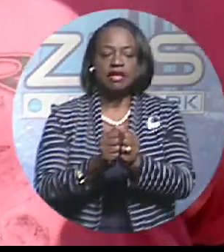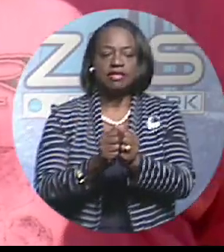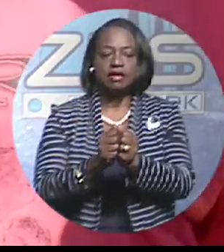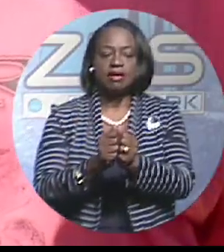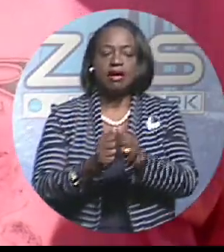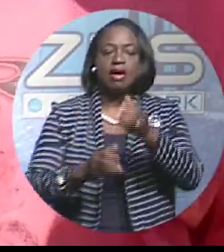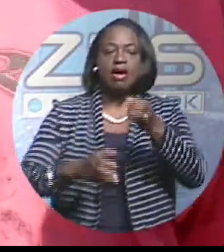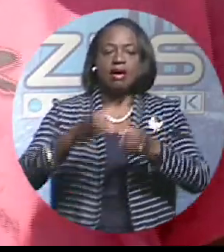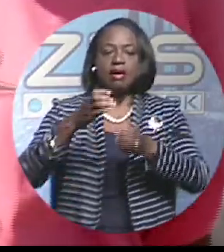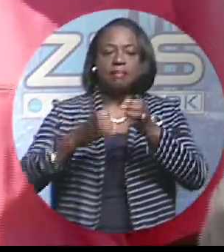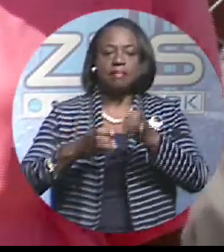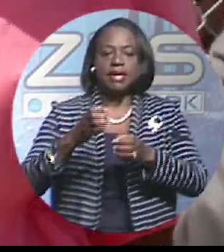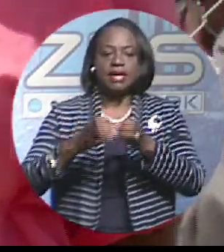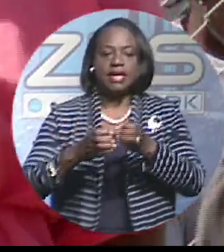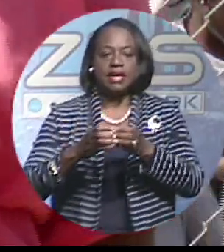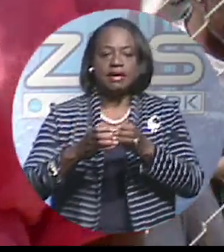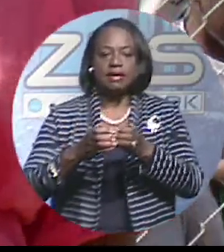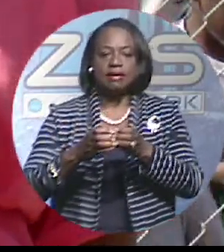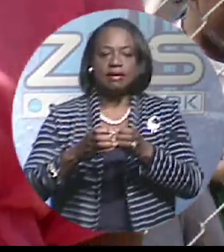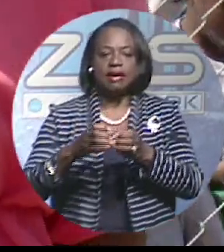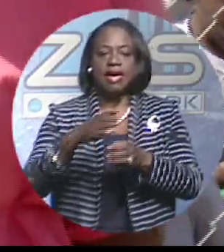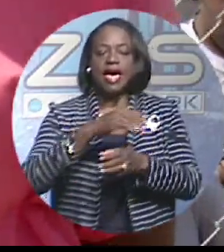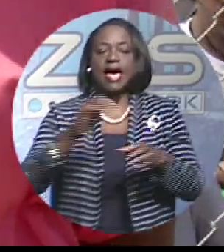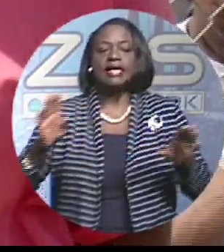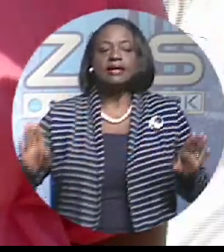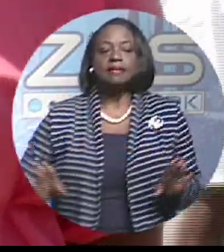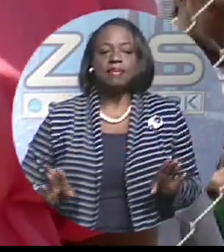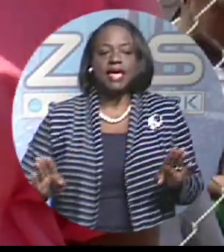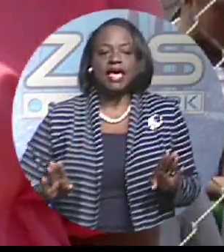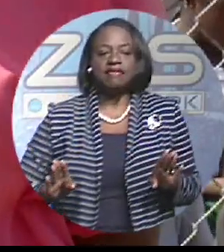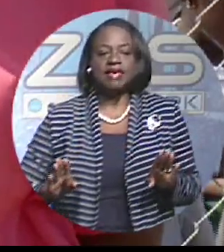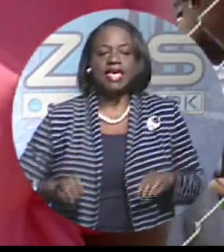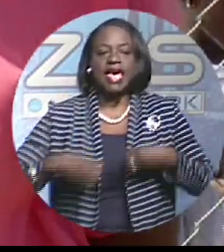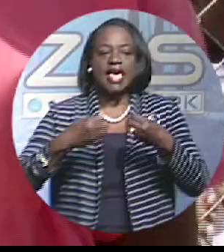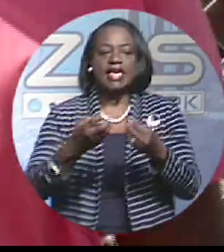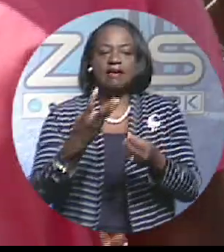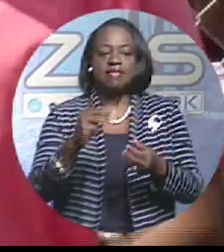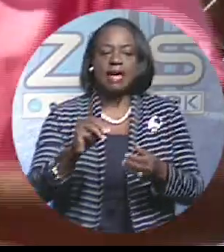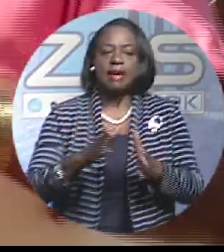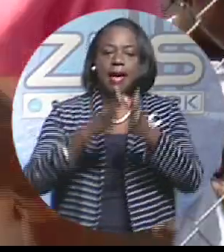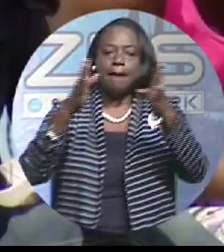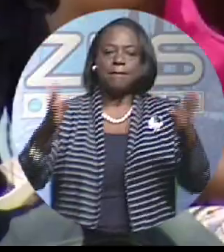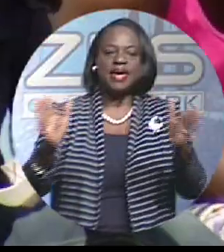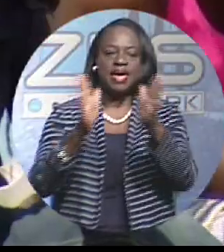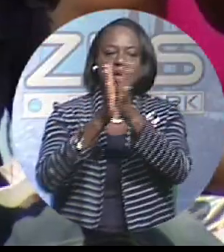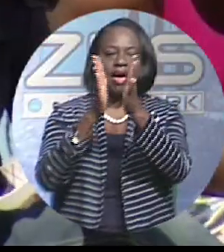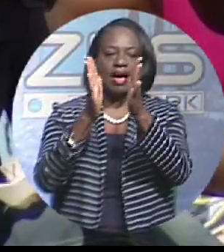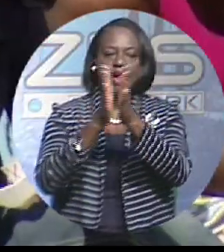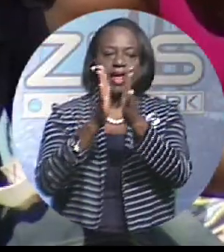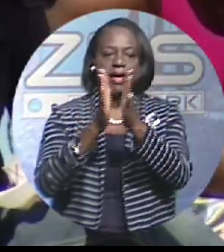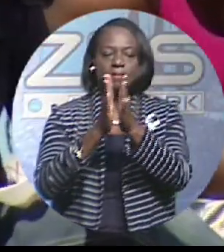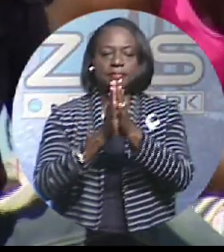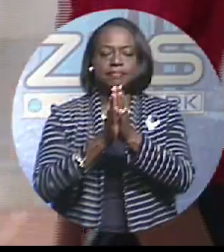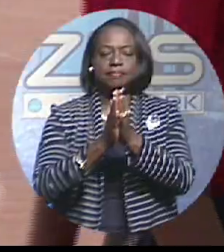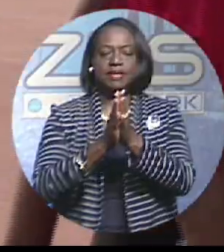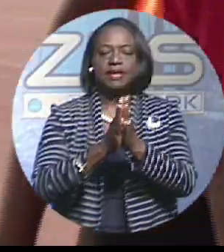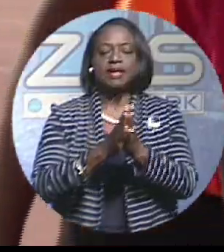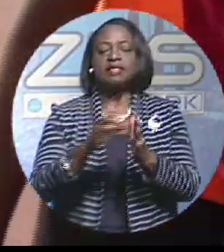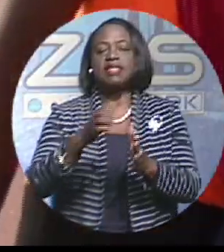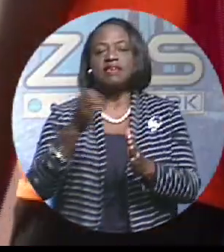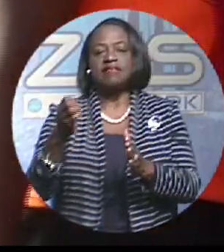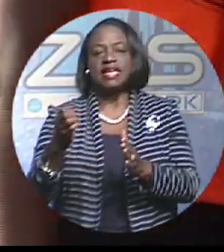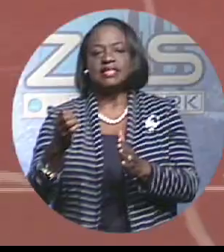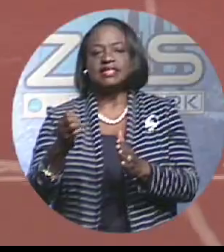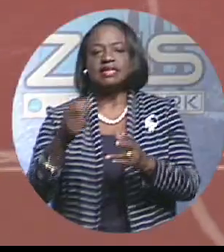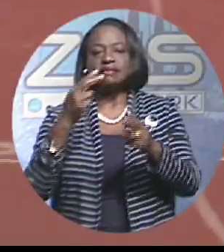competing, collaborating, and behaving. Give them a big round of applause. The event, dubbed the Love Games,